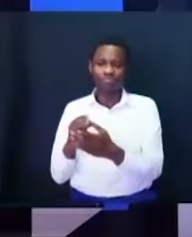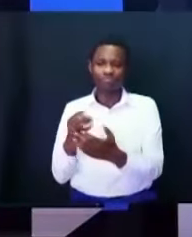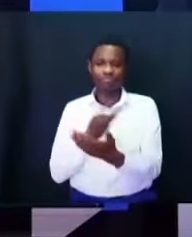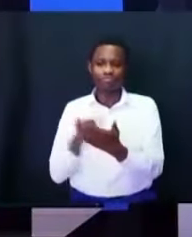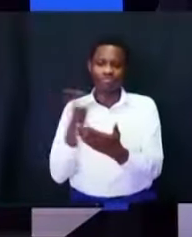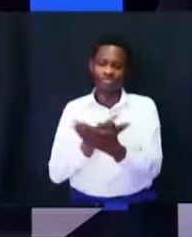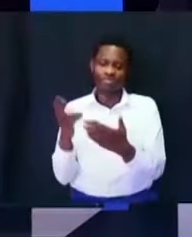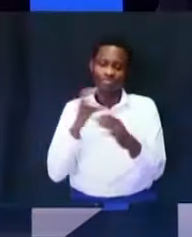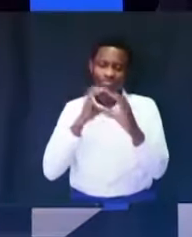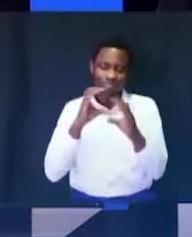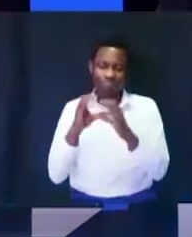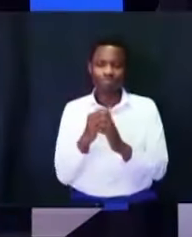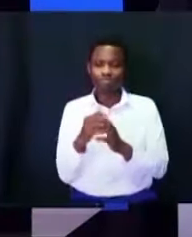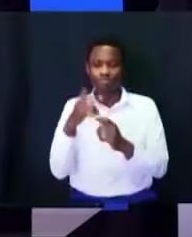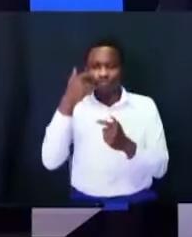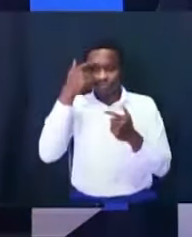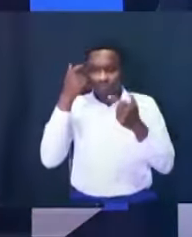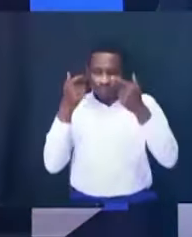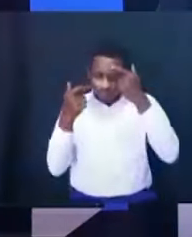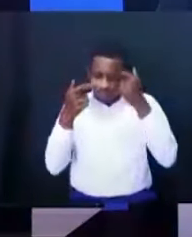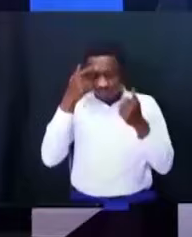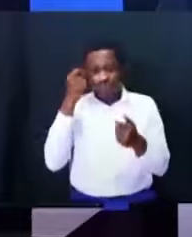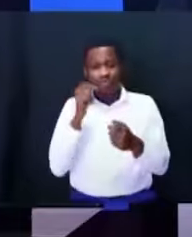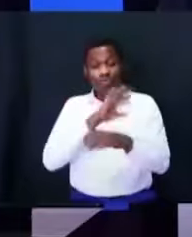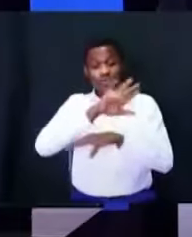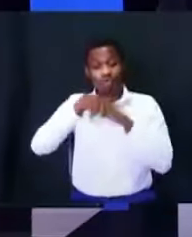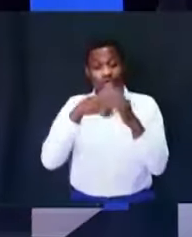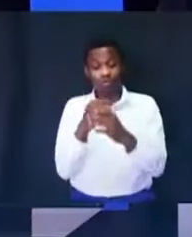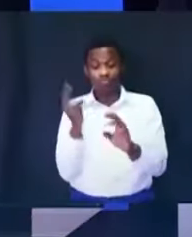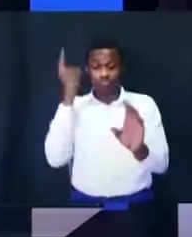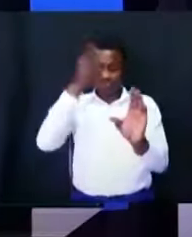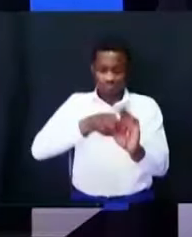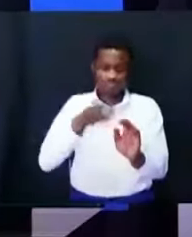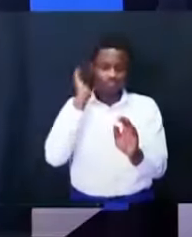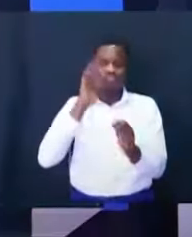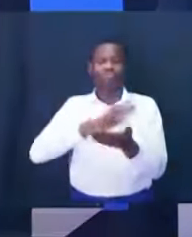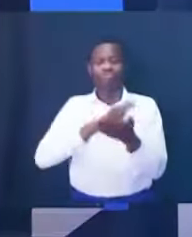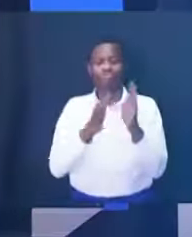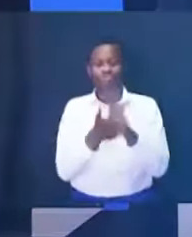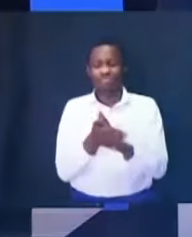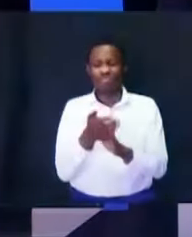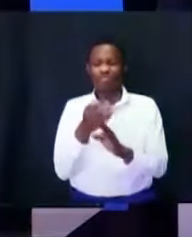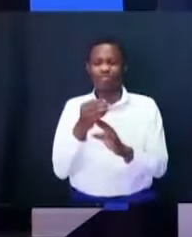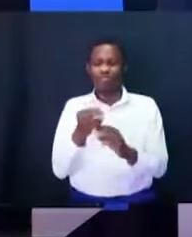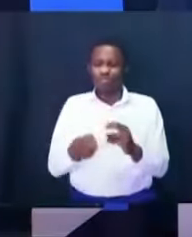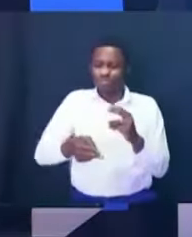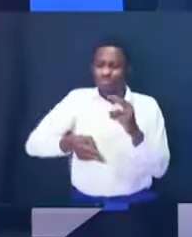chatter because those who indulge in it will become more and more